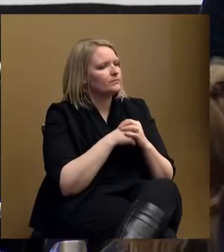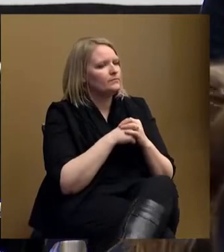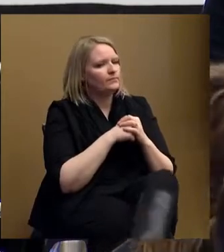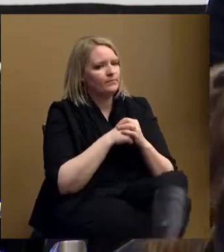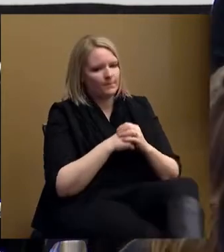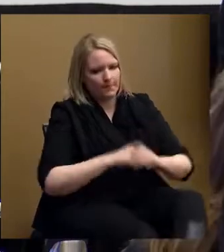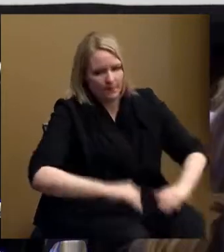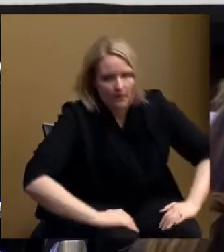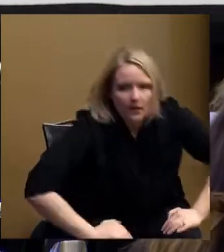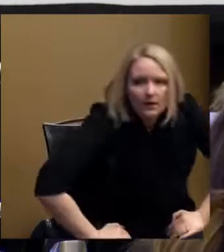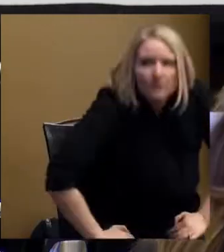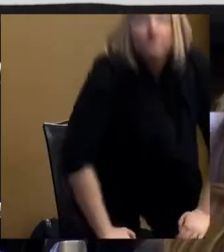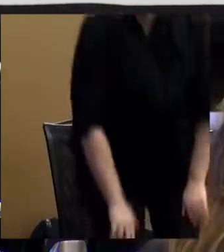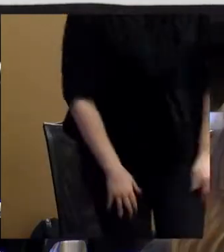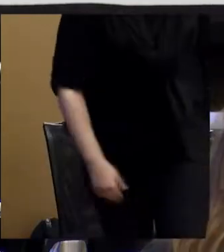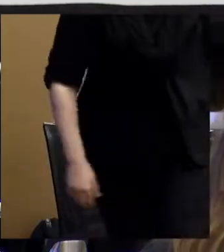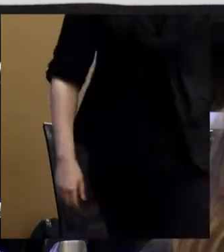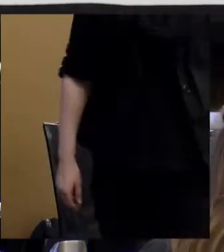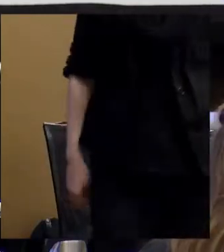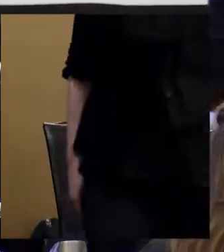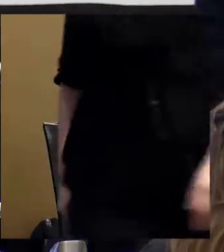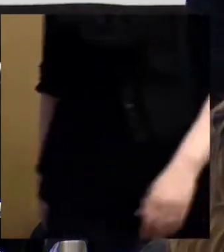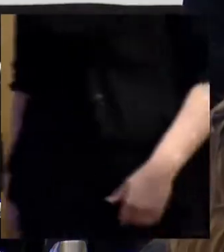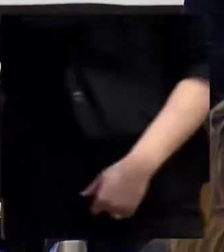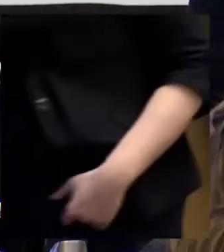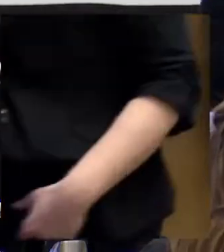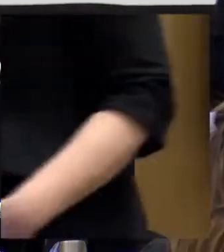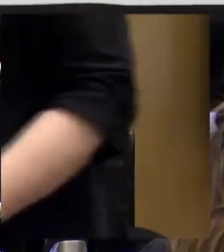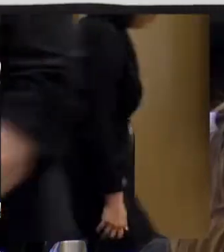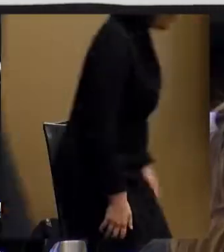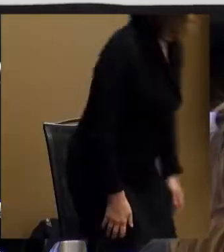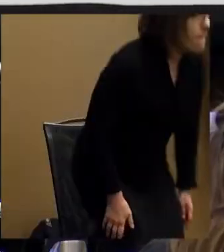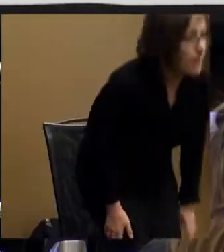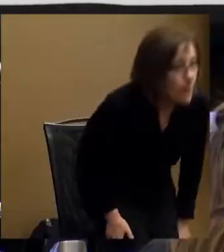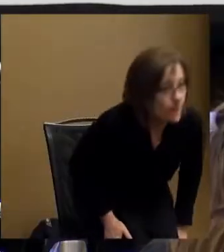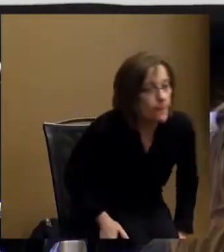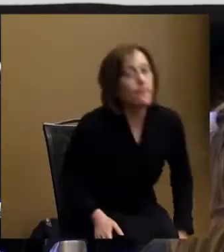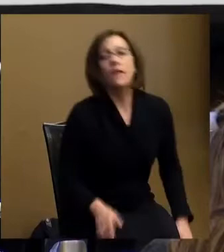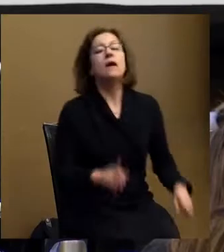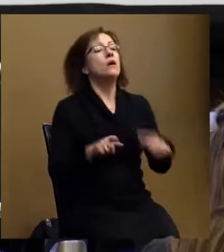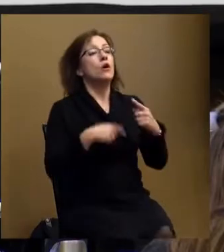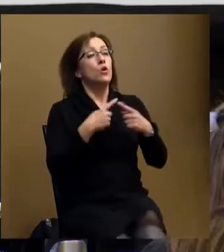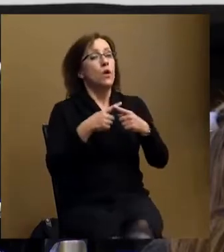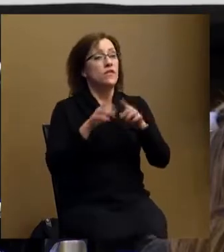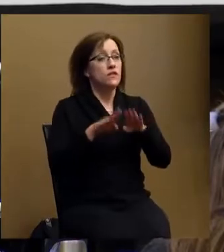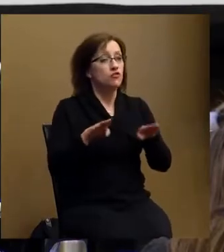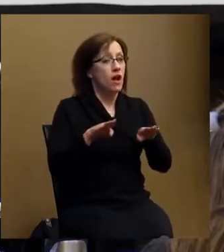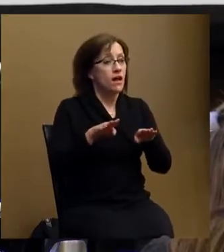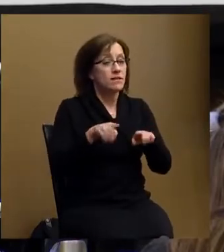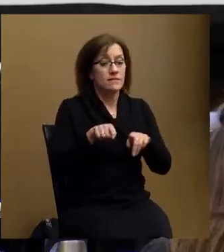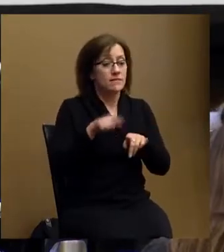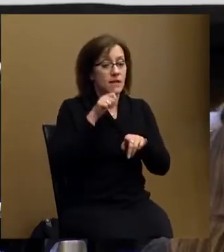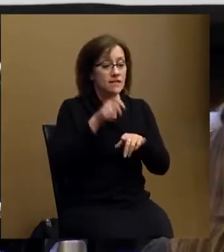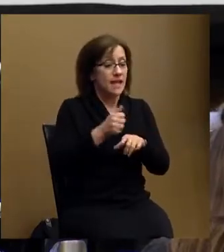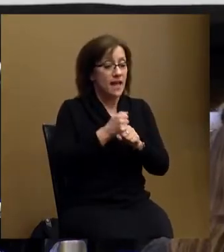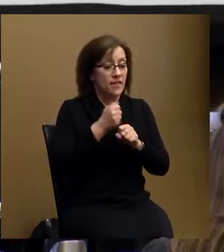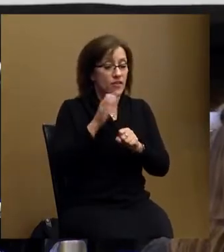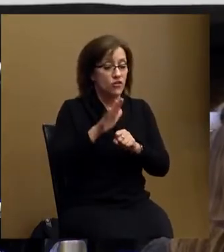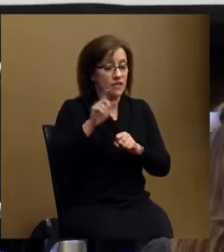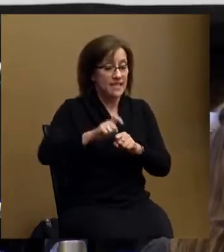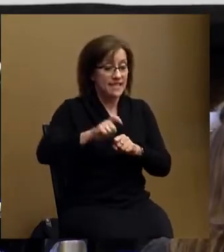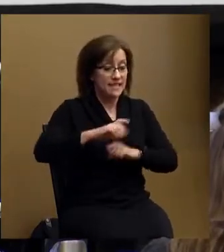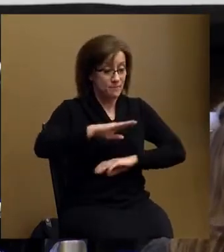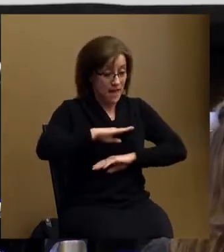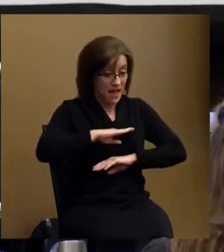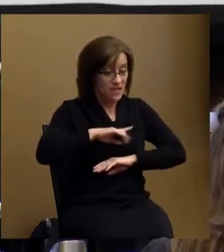When the child doesn't get these needs met, do they escalate or not?